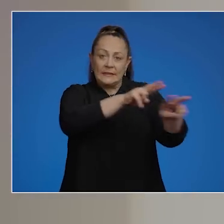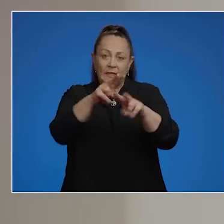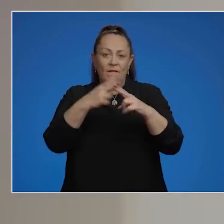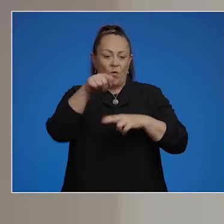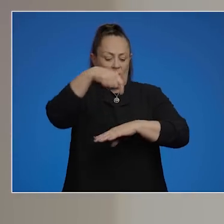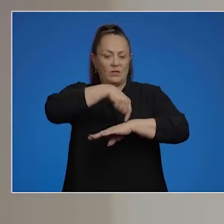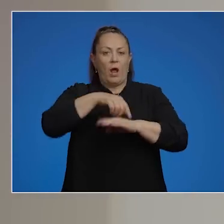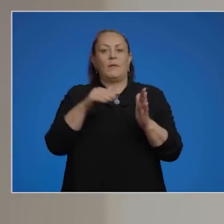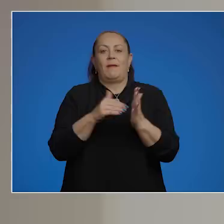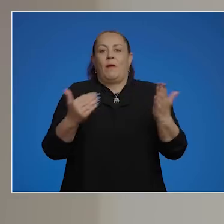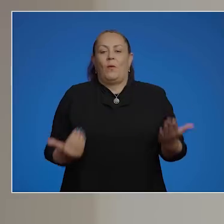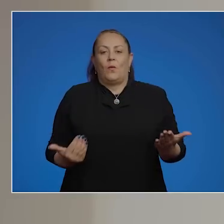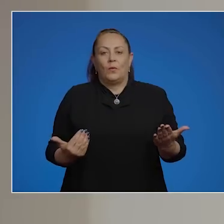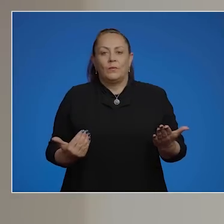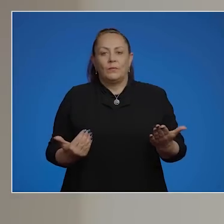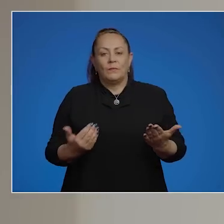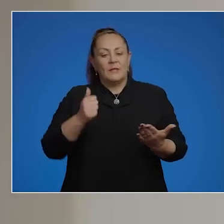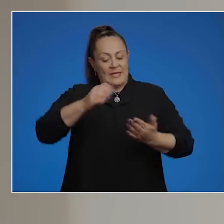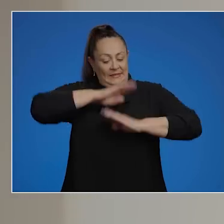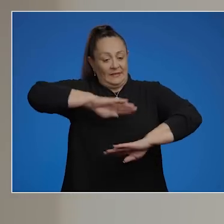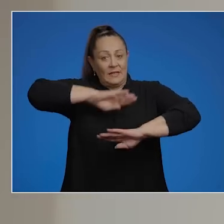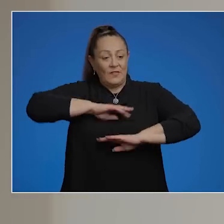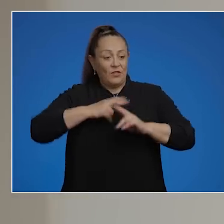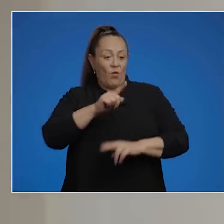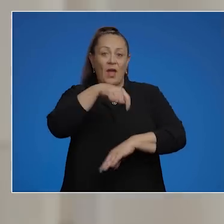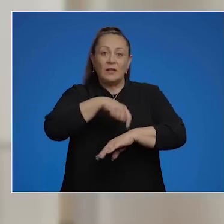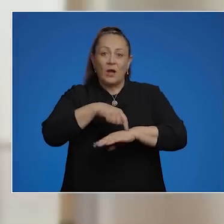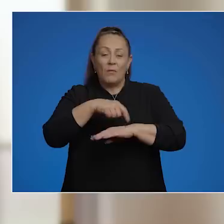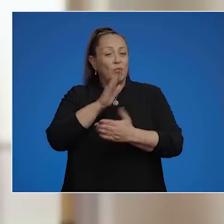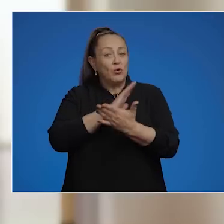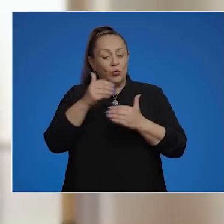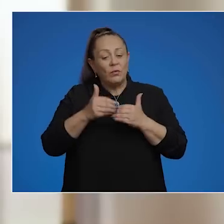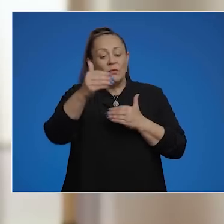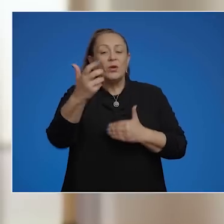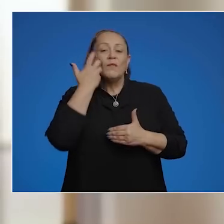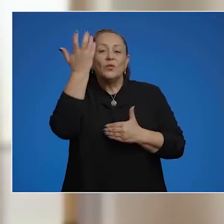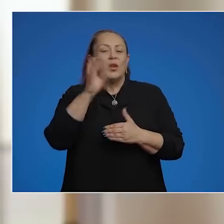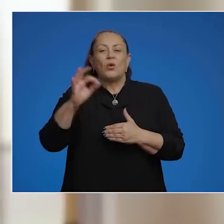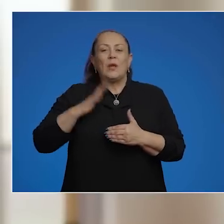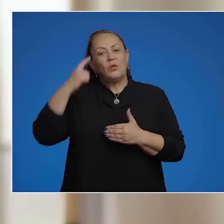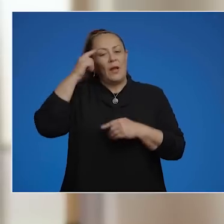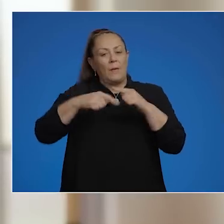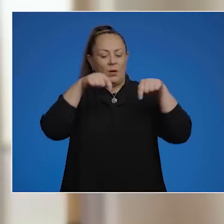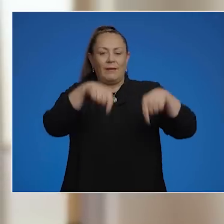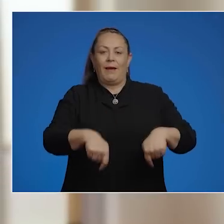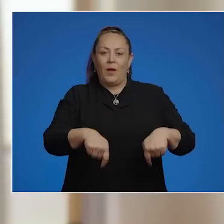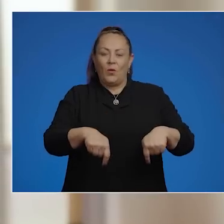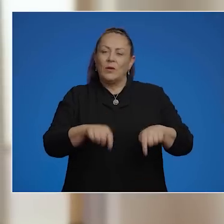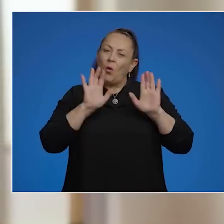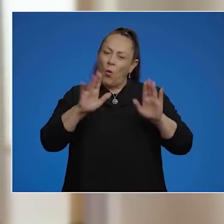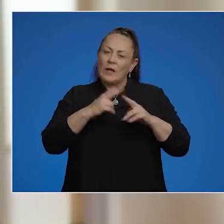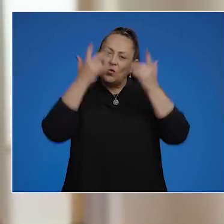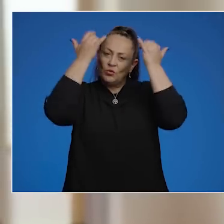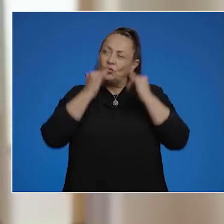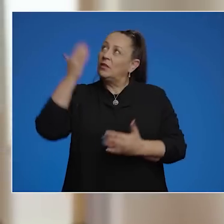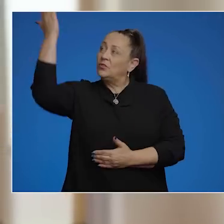eager for its own fulfillment, it does not deceive. If it comes slowly, wait, for come